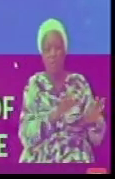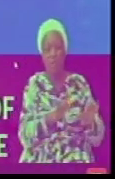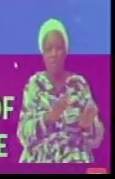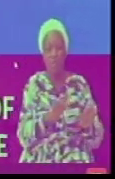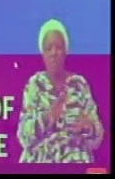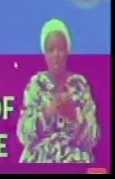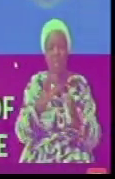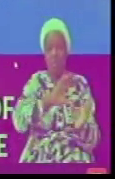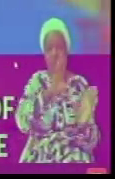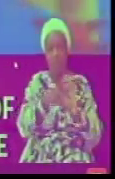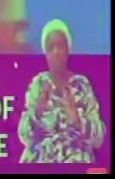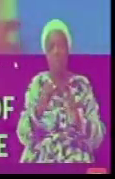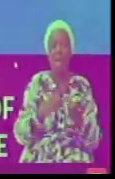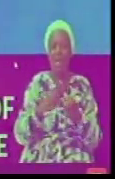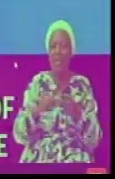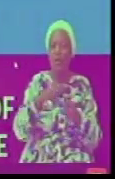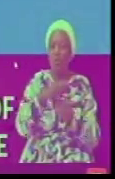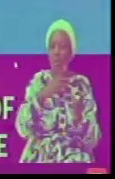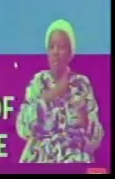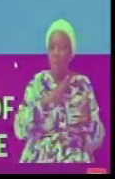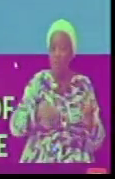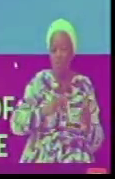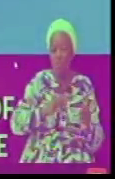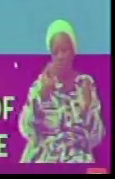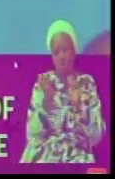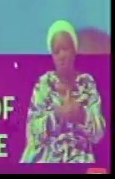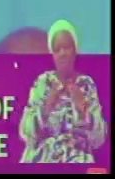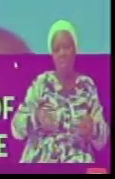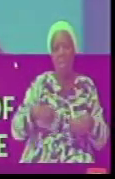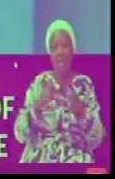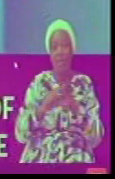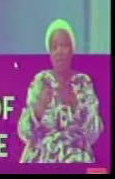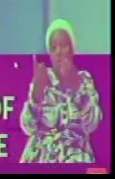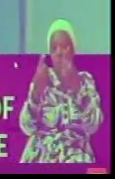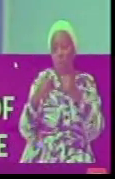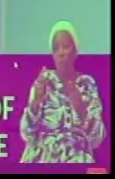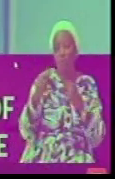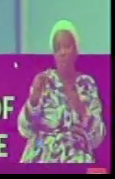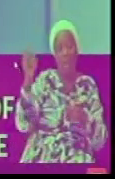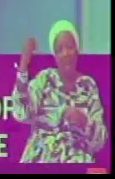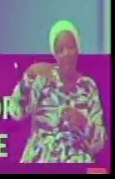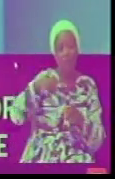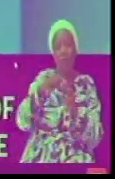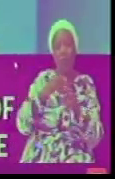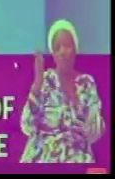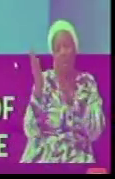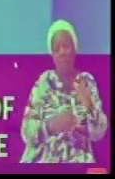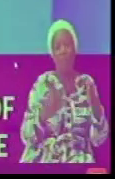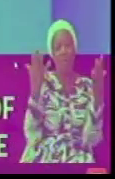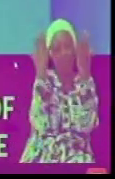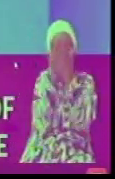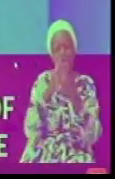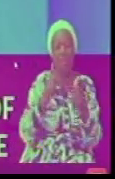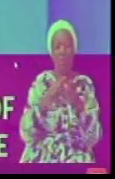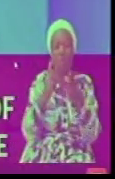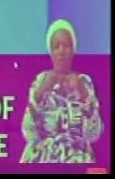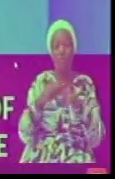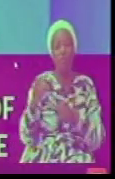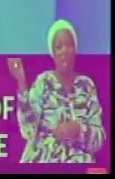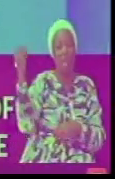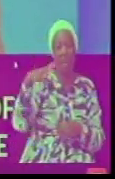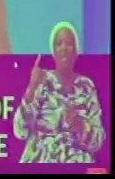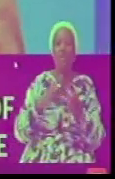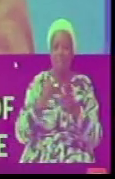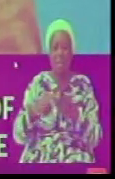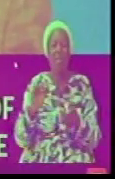conversion. When you are in the dark, in darkness, and then the Lord transforms your life and you come to the light, that's